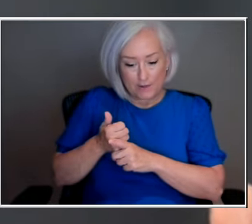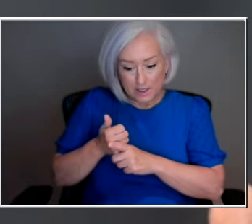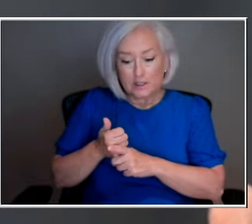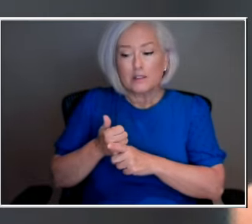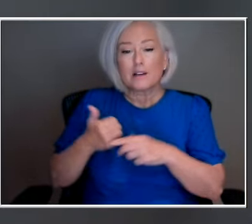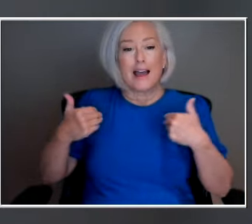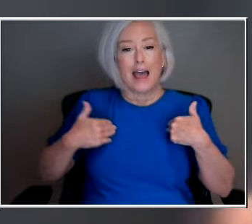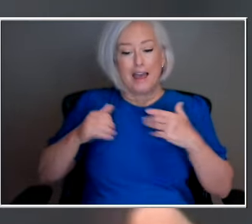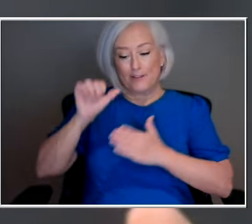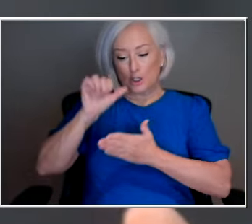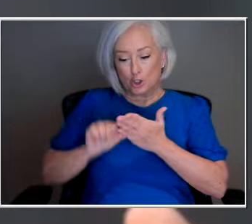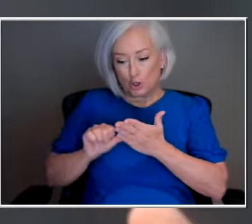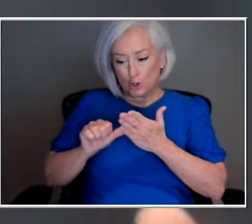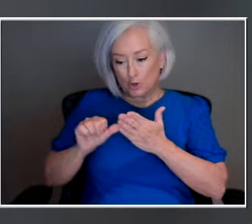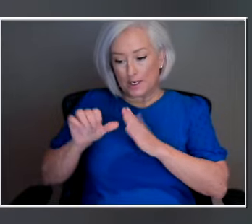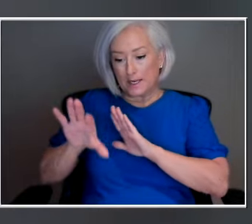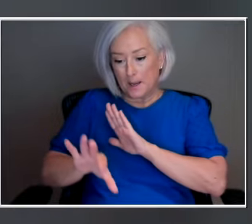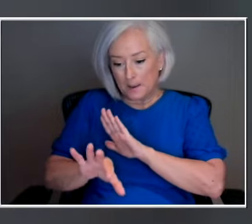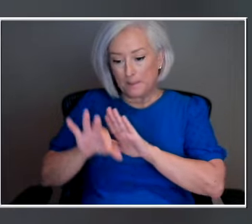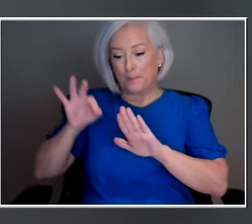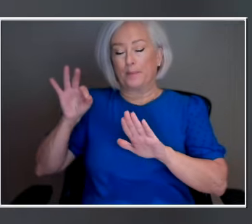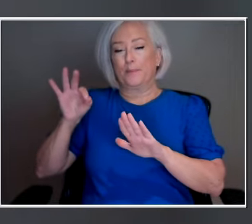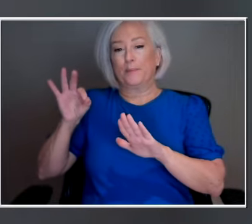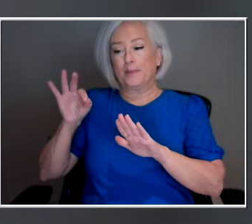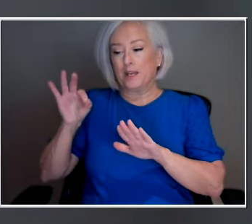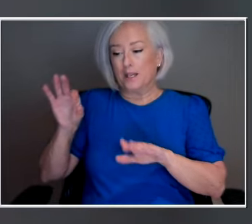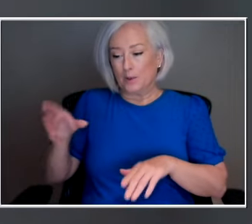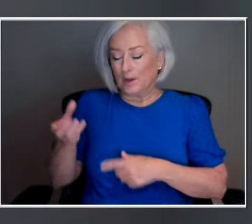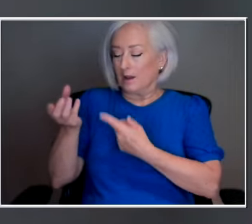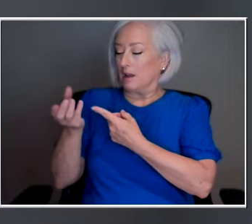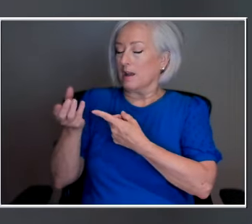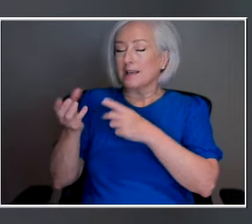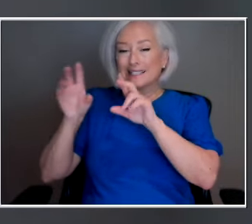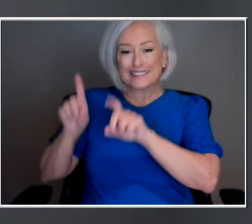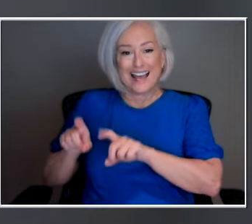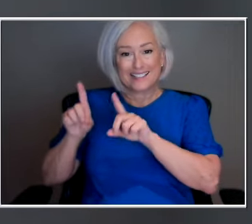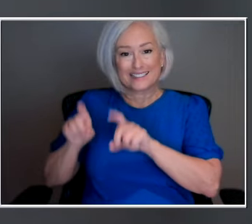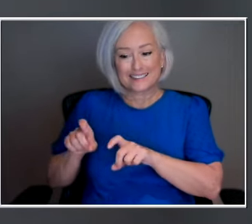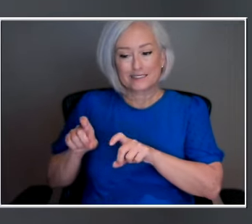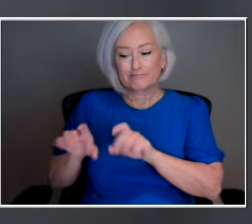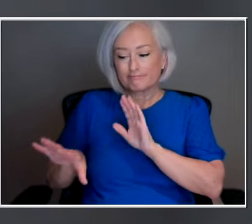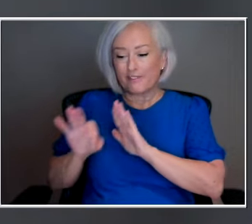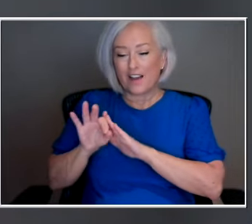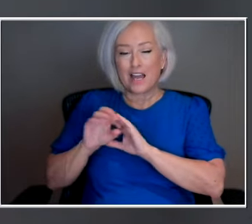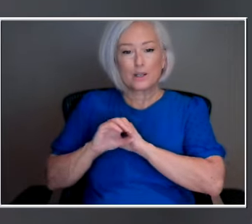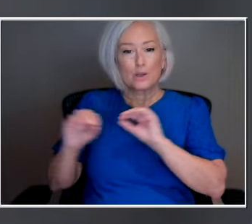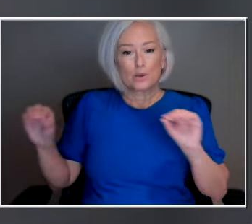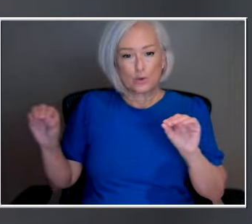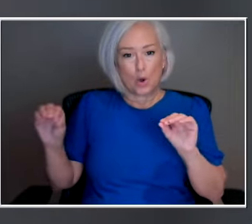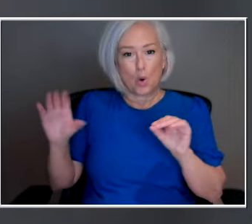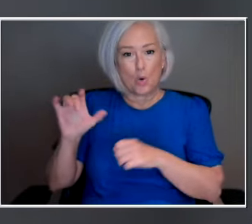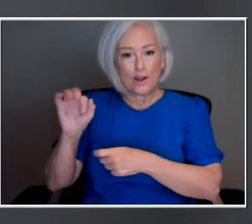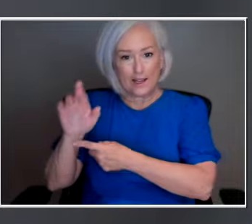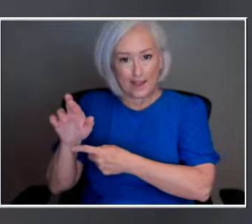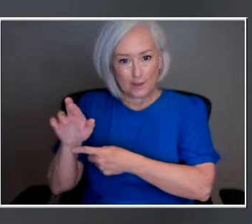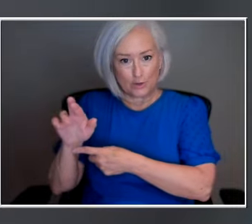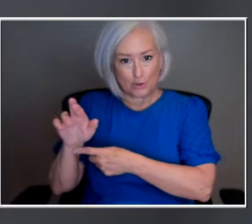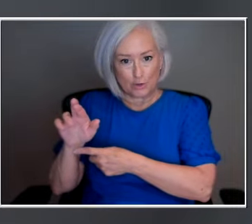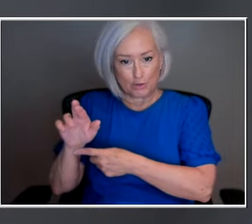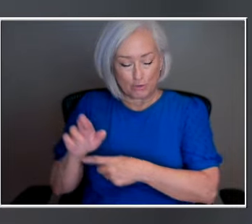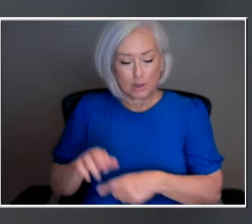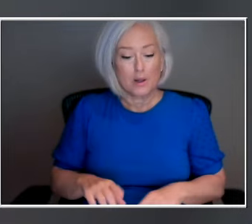cancer. Everything has been taken care of. So that would be a complete pathologic remission. However, in Ken's case, since it